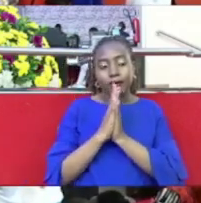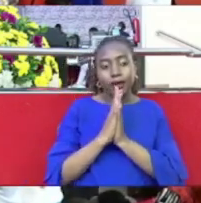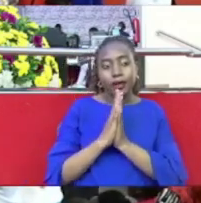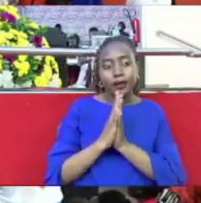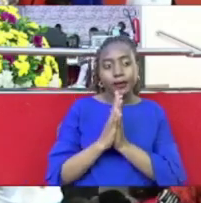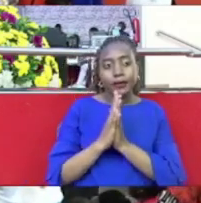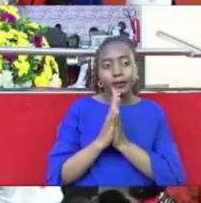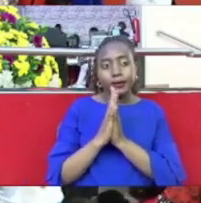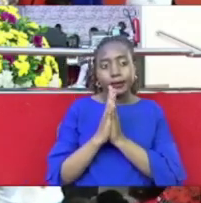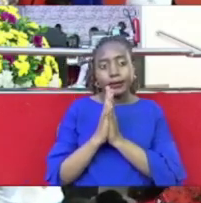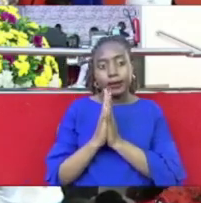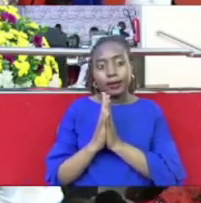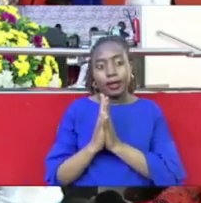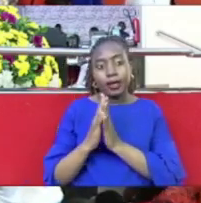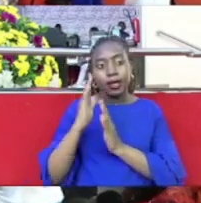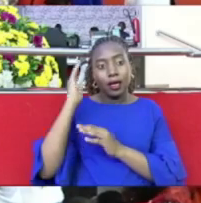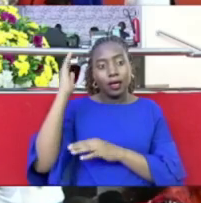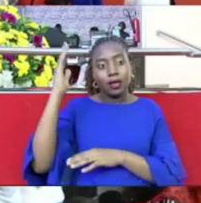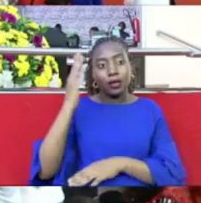Unajibu maombi.